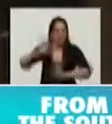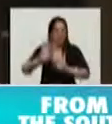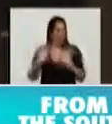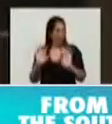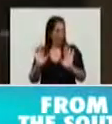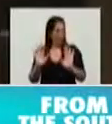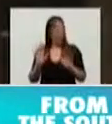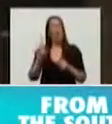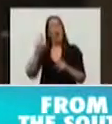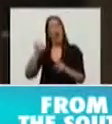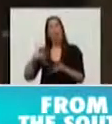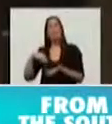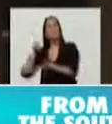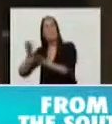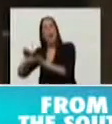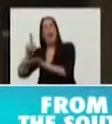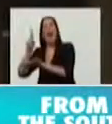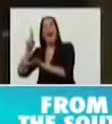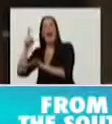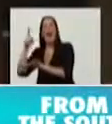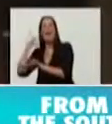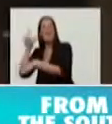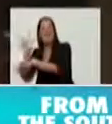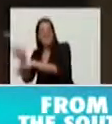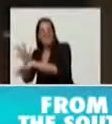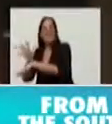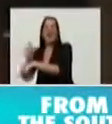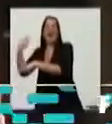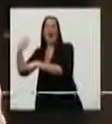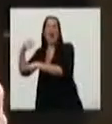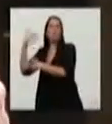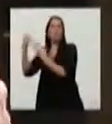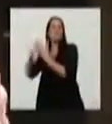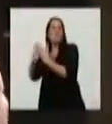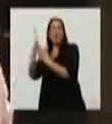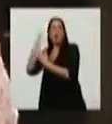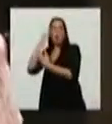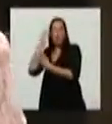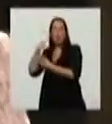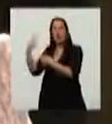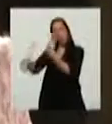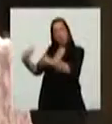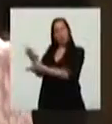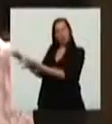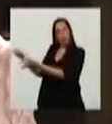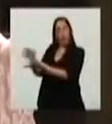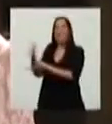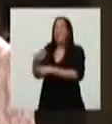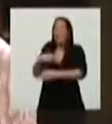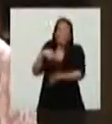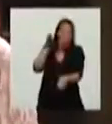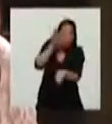include our Cinema Institute or other areas of the Ministry of Culture. This has never happened in Argentina.